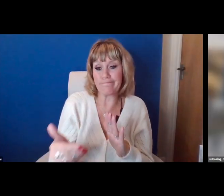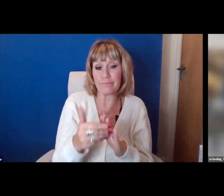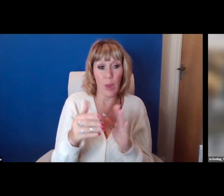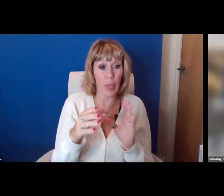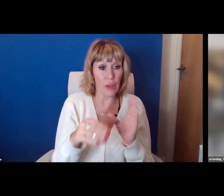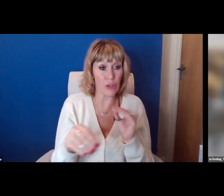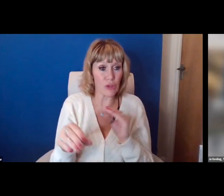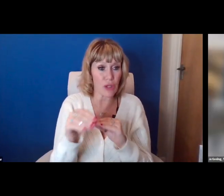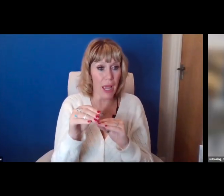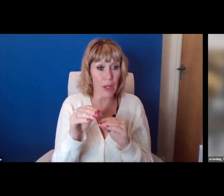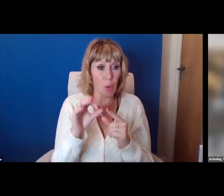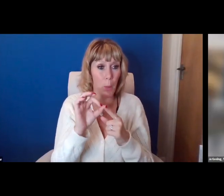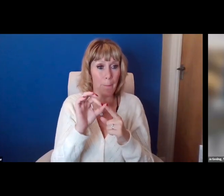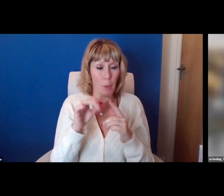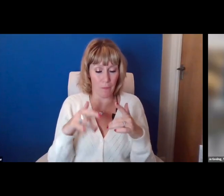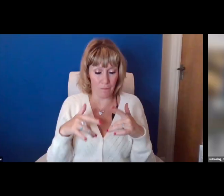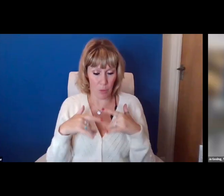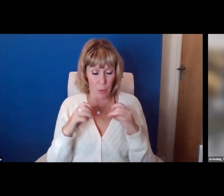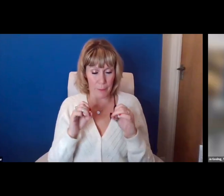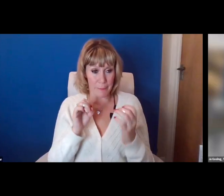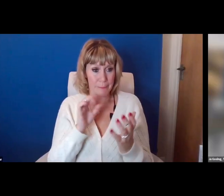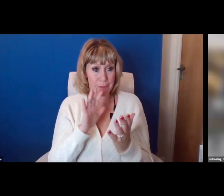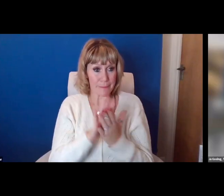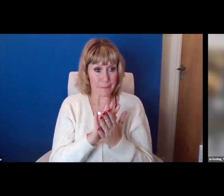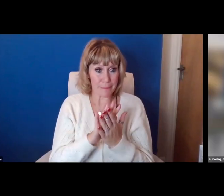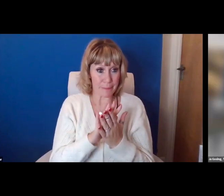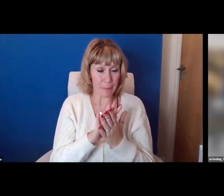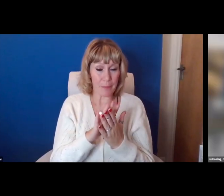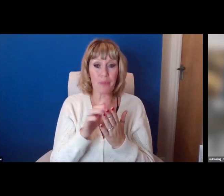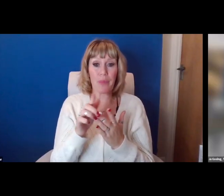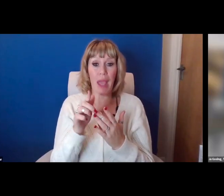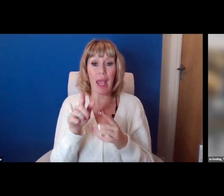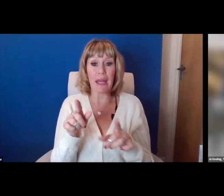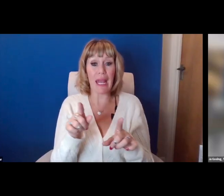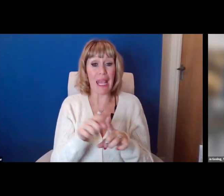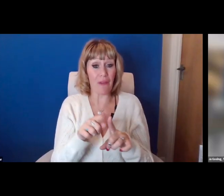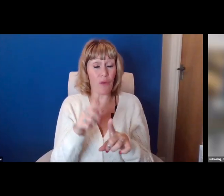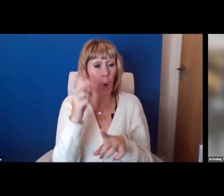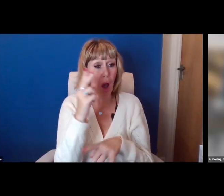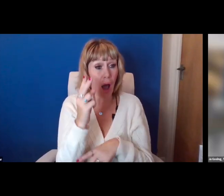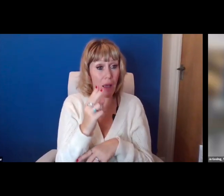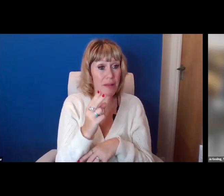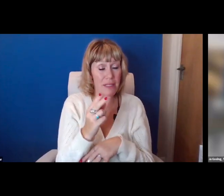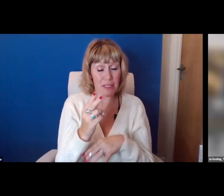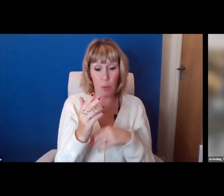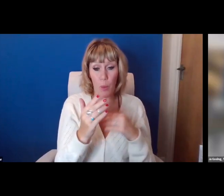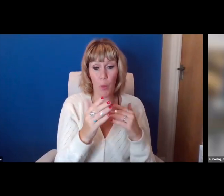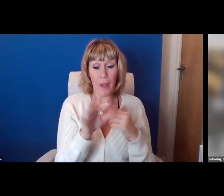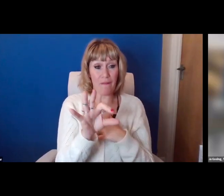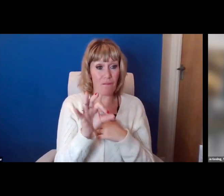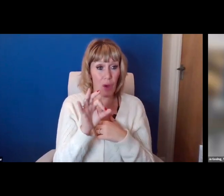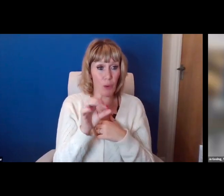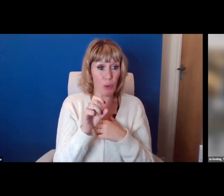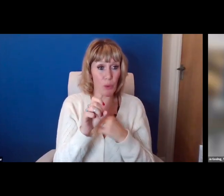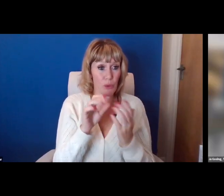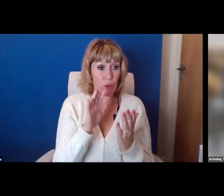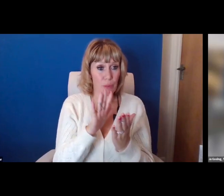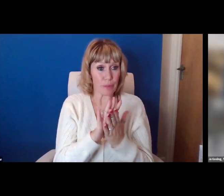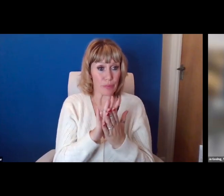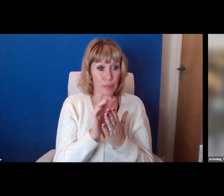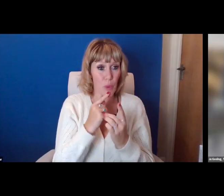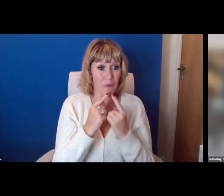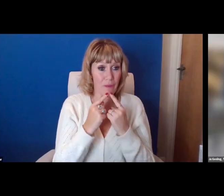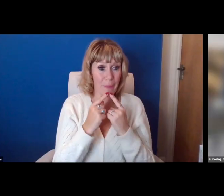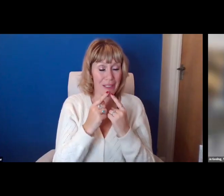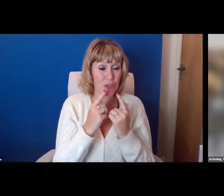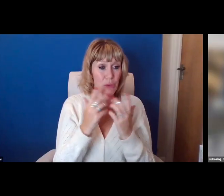If you're an exhibiting artist, we also invite you to put your social media details into the chat so that other people can look at your